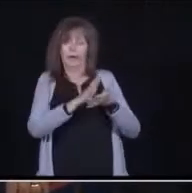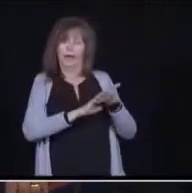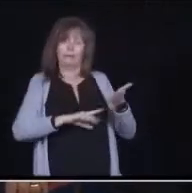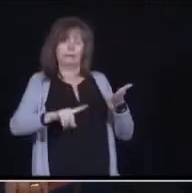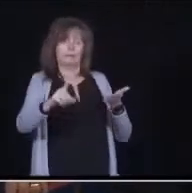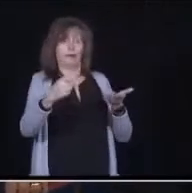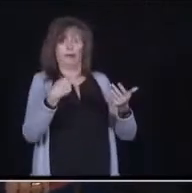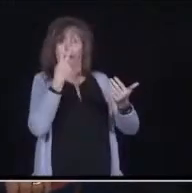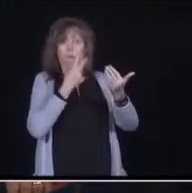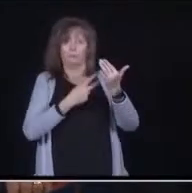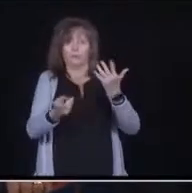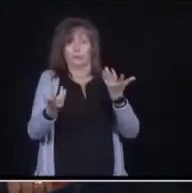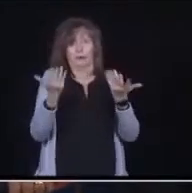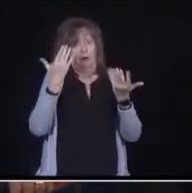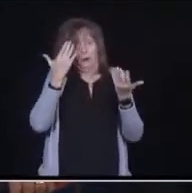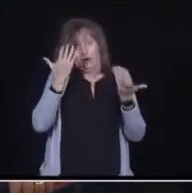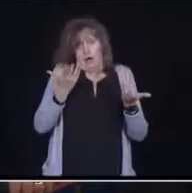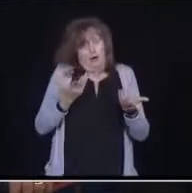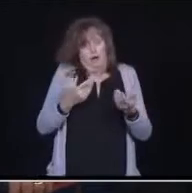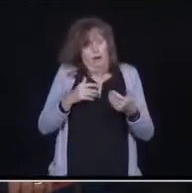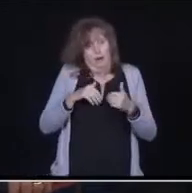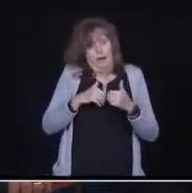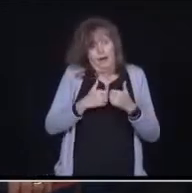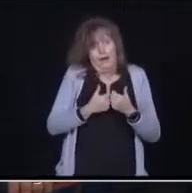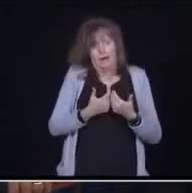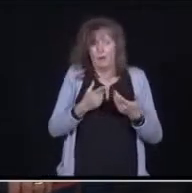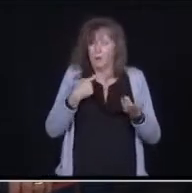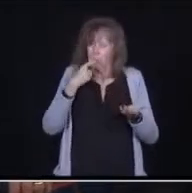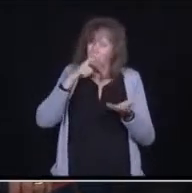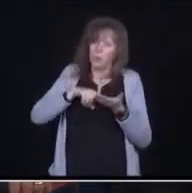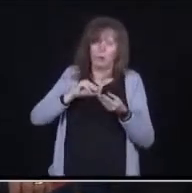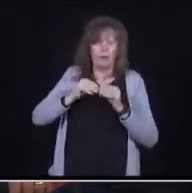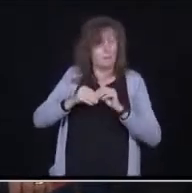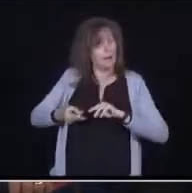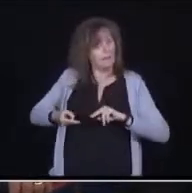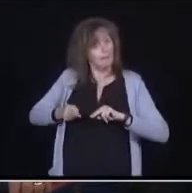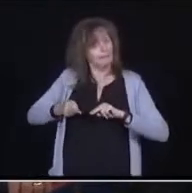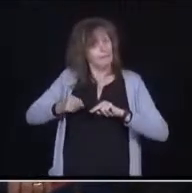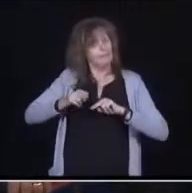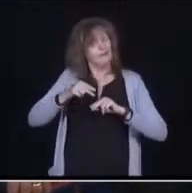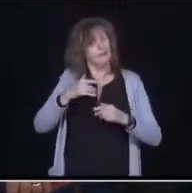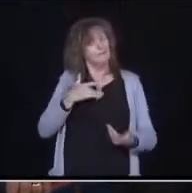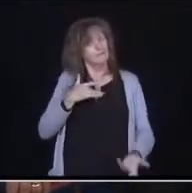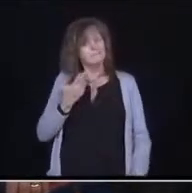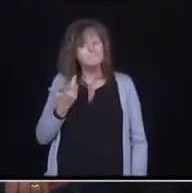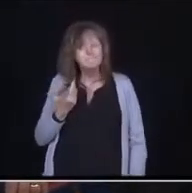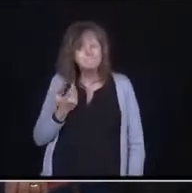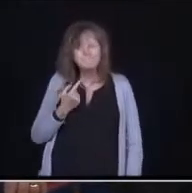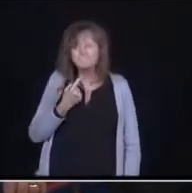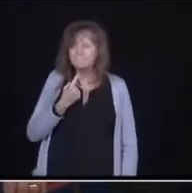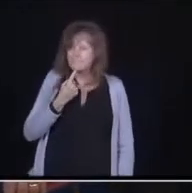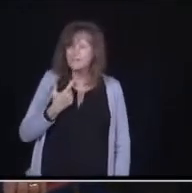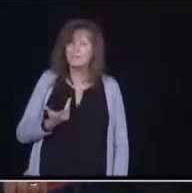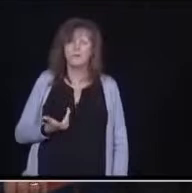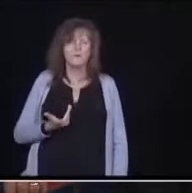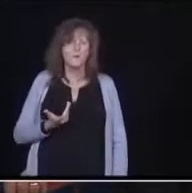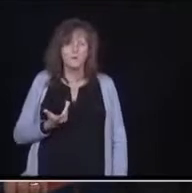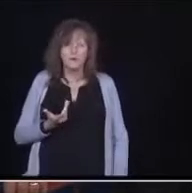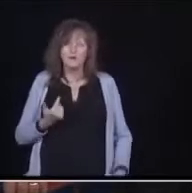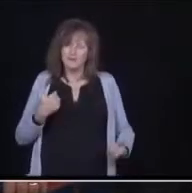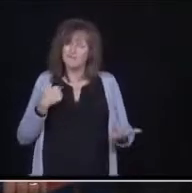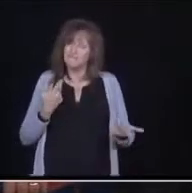I can say that we've seen increased numbers, and that's very disappointing and frankly distressing, as it is for